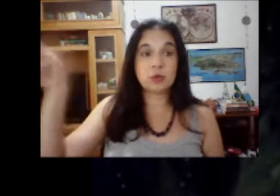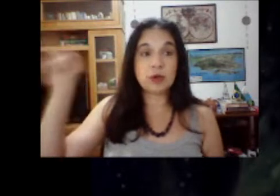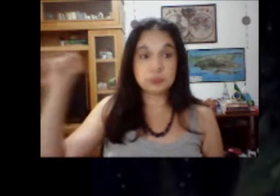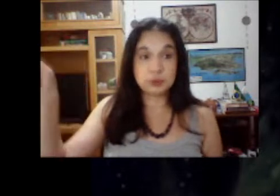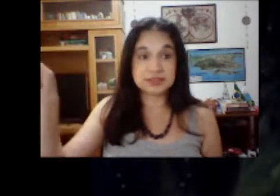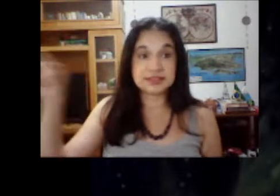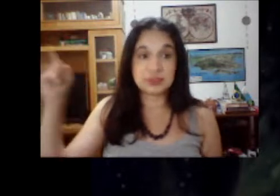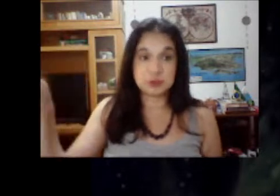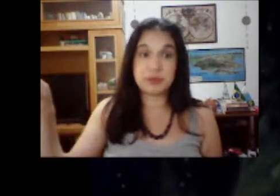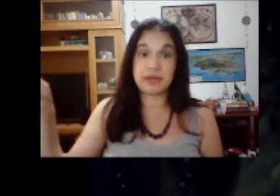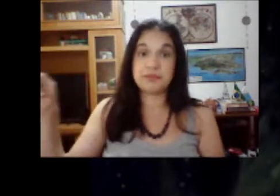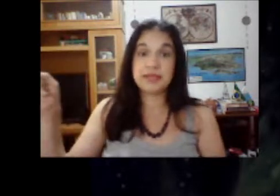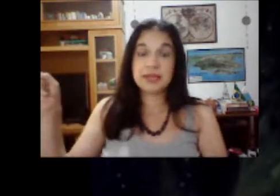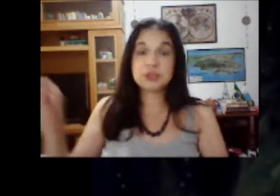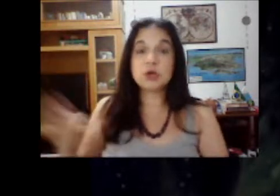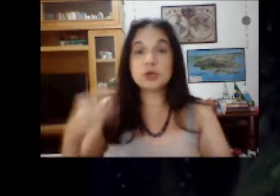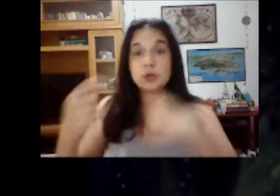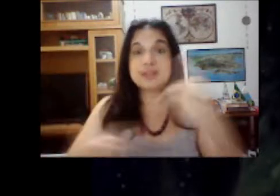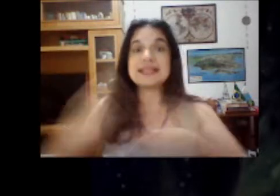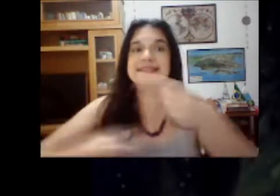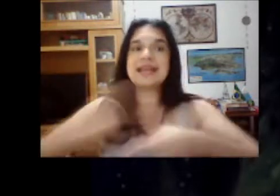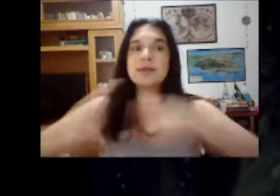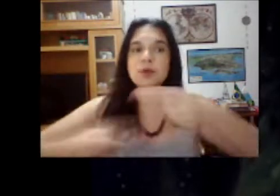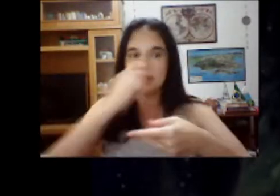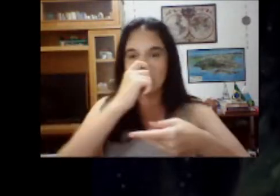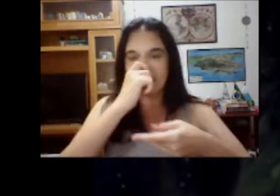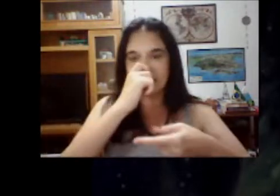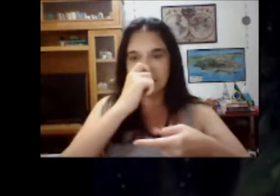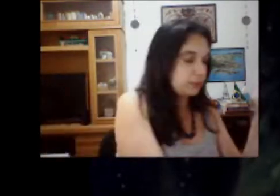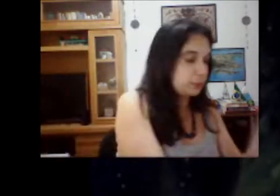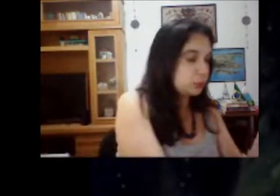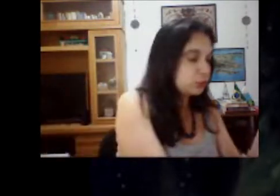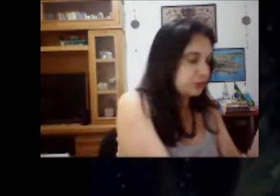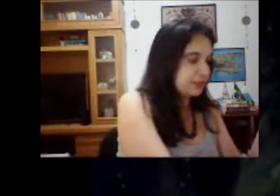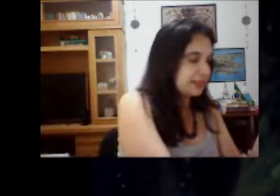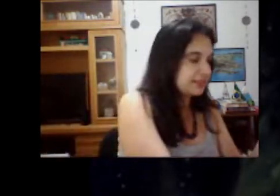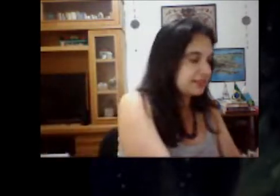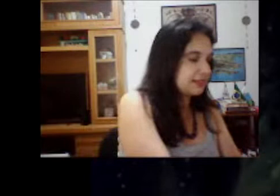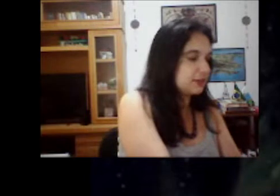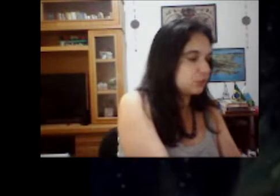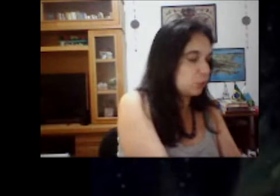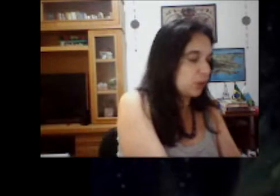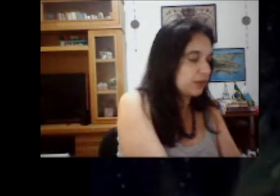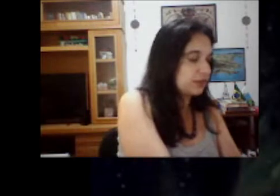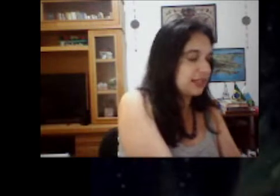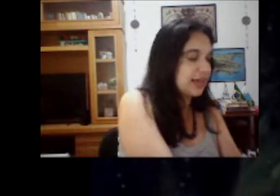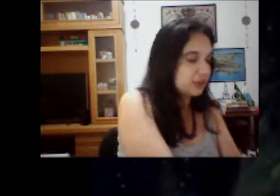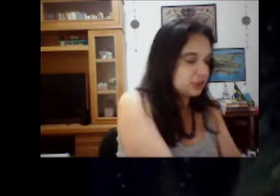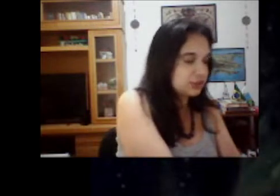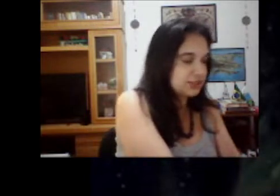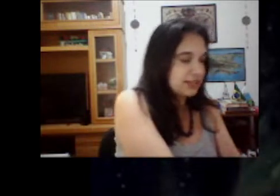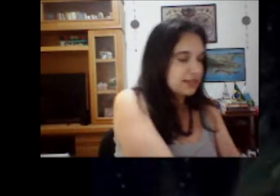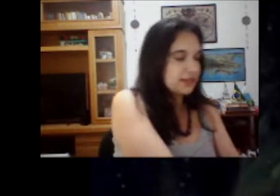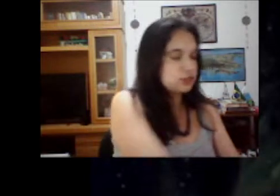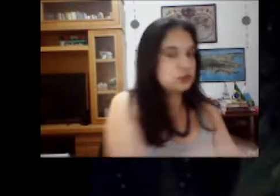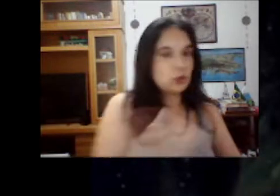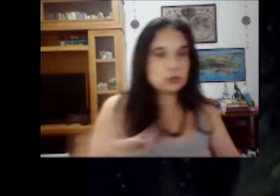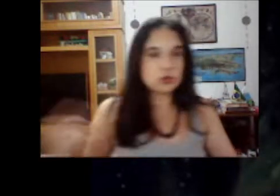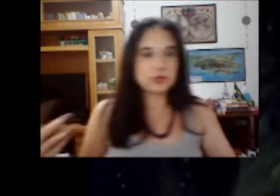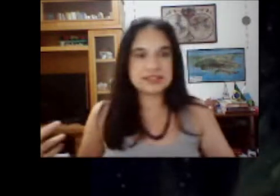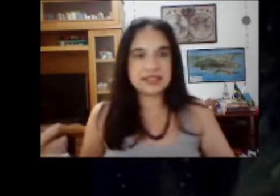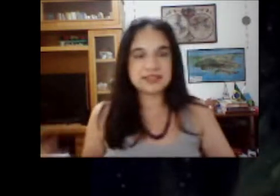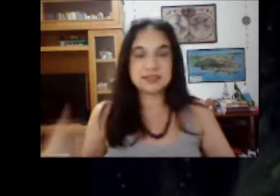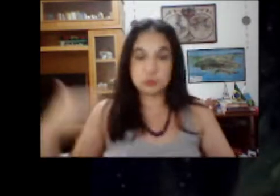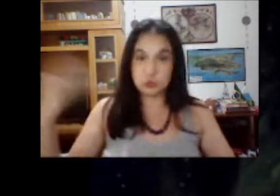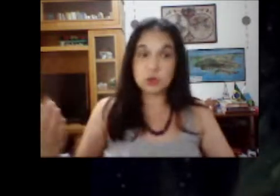the Crown Prince of Spain. So it was a double wedding. Proof of this is one of the letters that